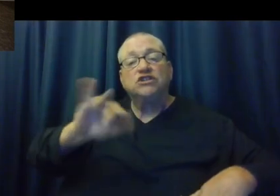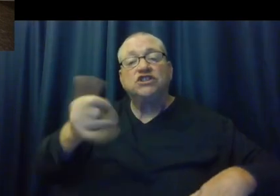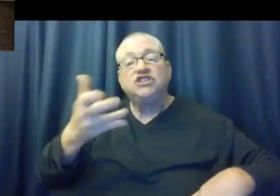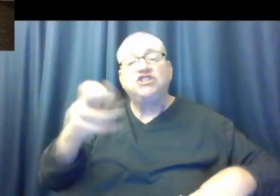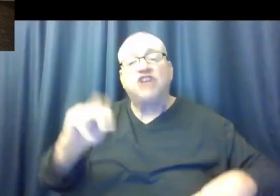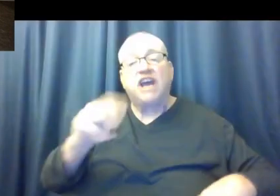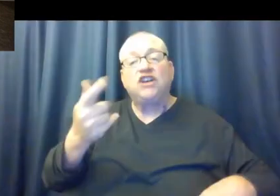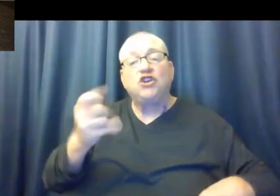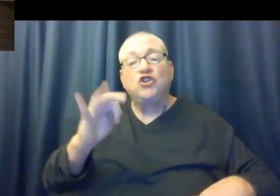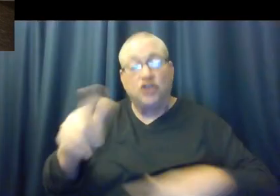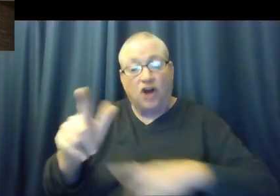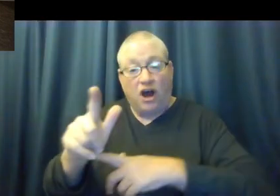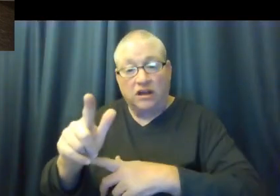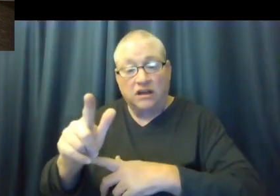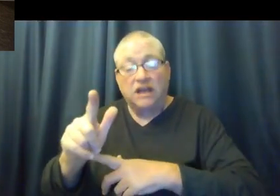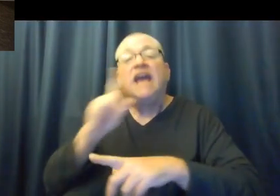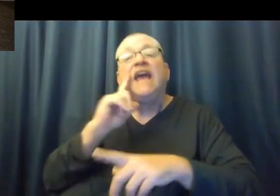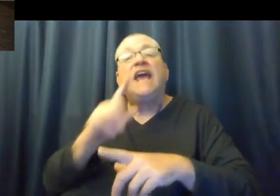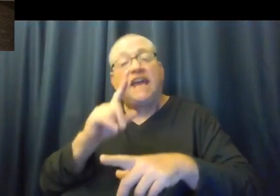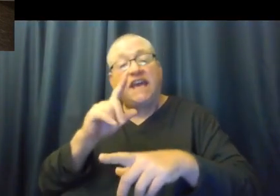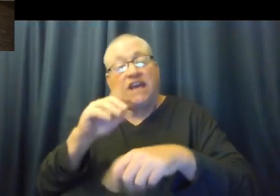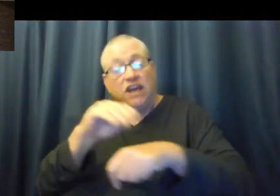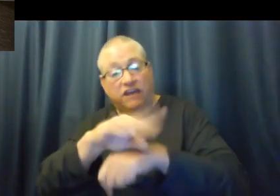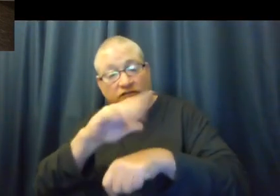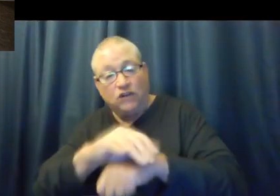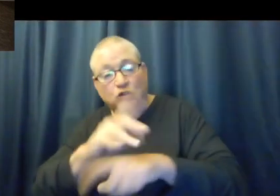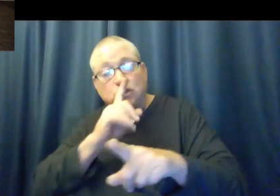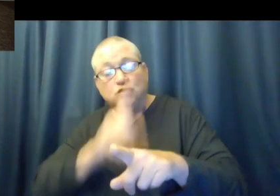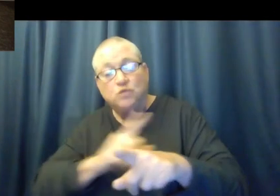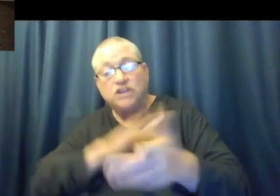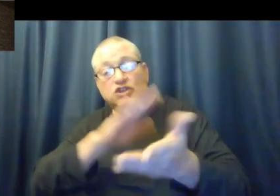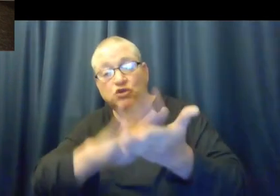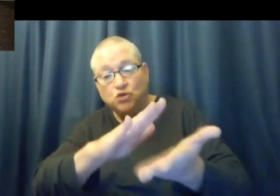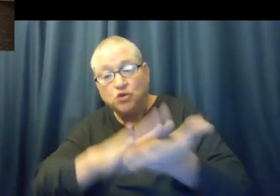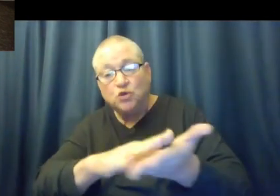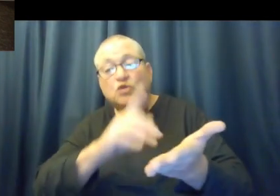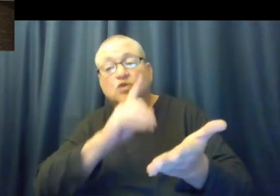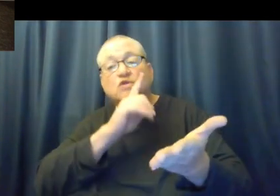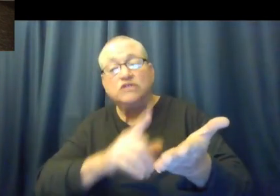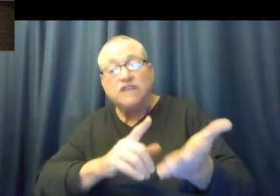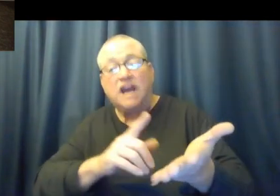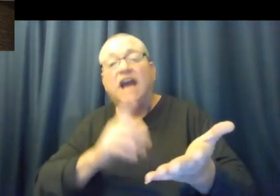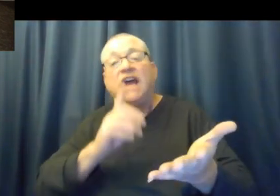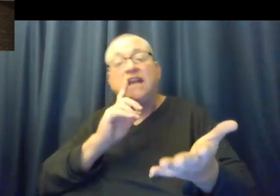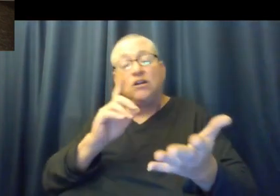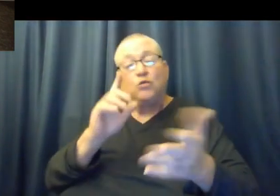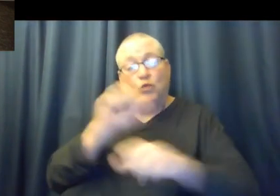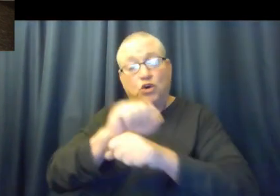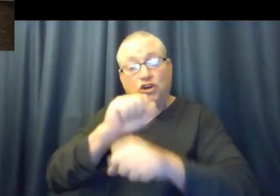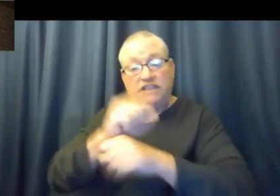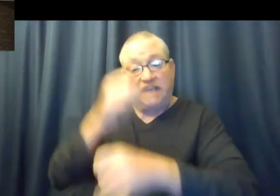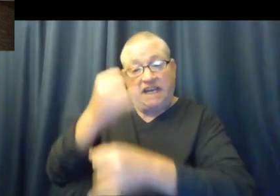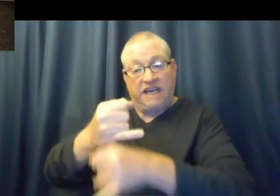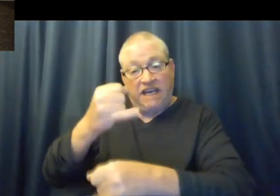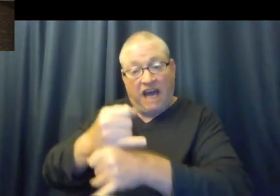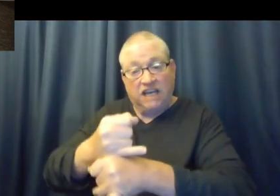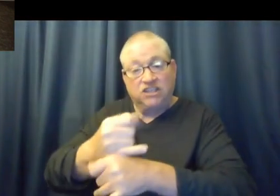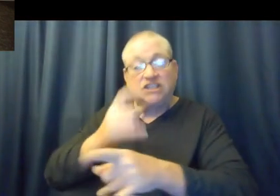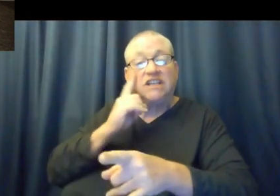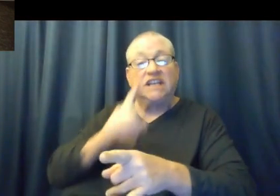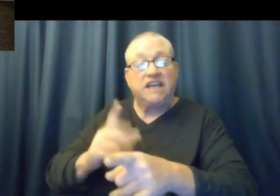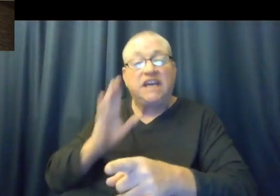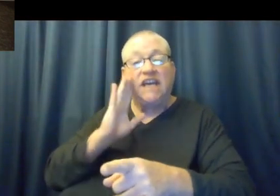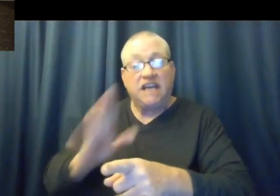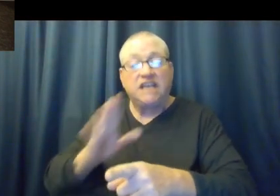He provides outreach to community groups and schools on issues of social concern and is involved internationally in addressing